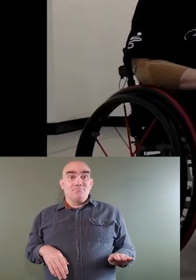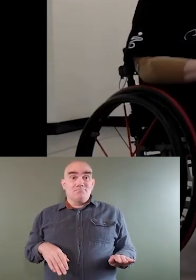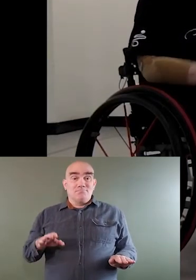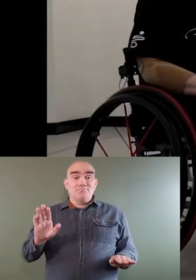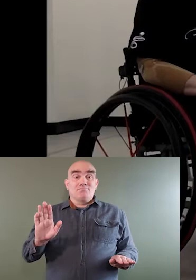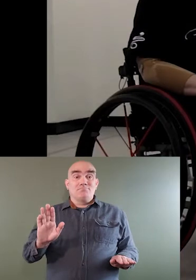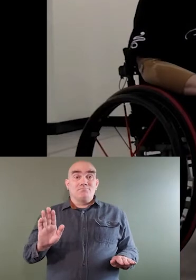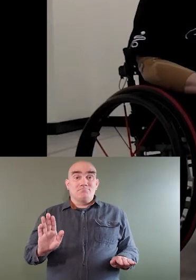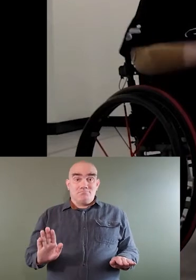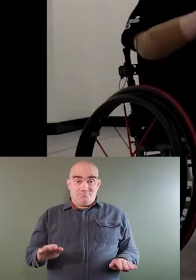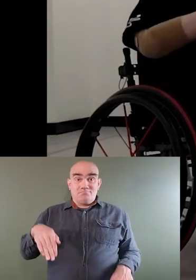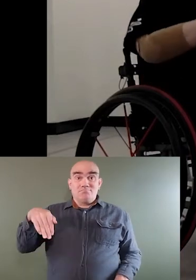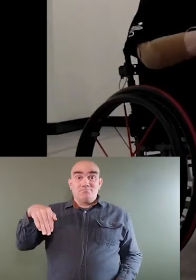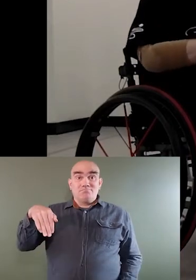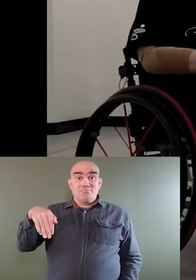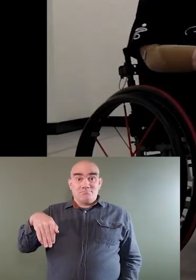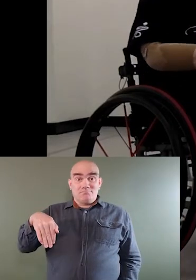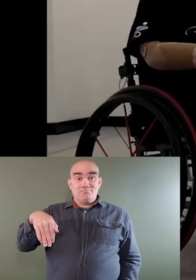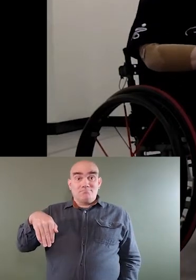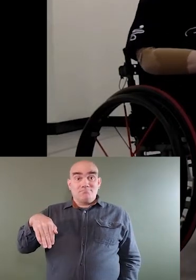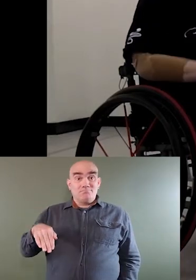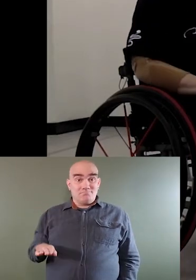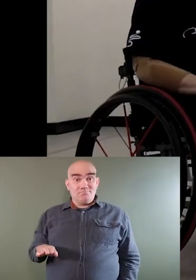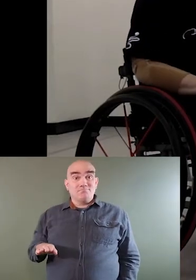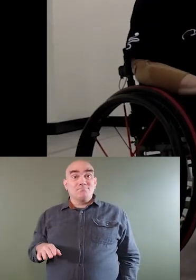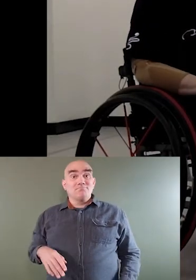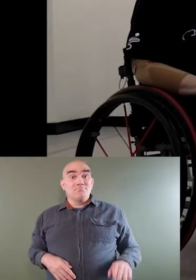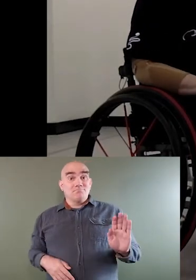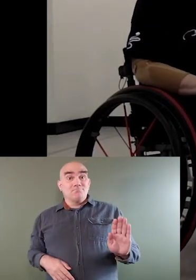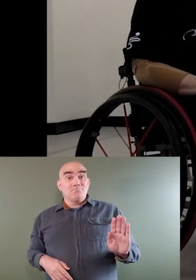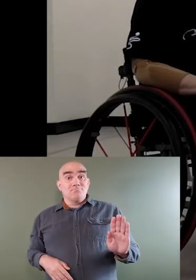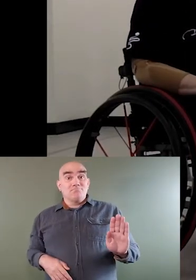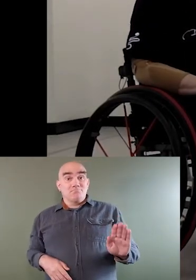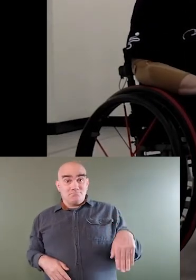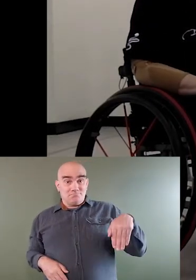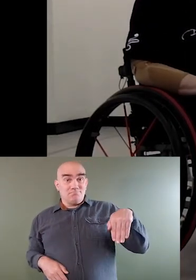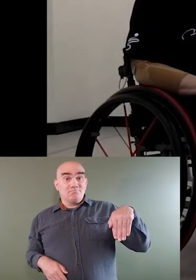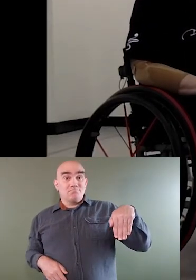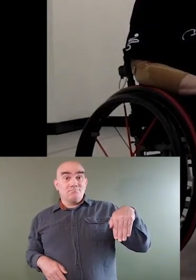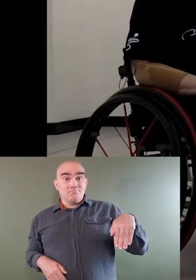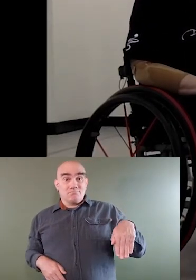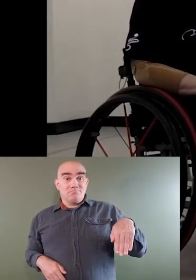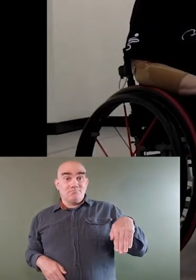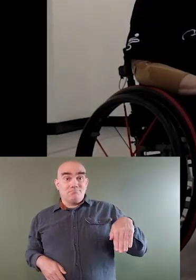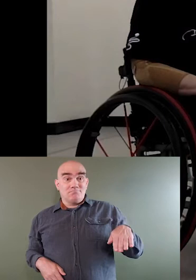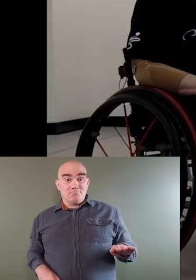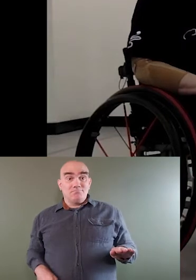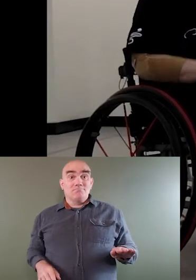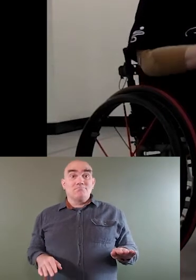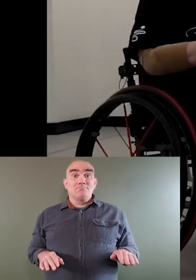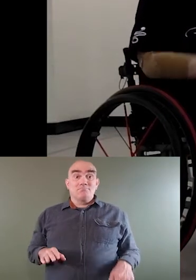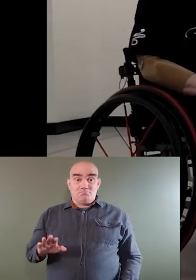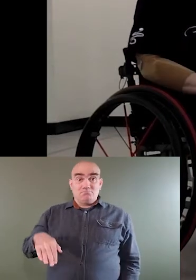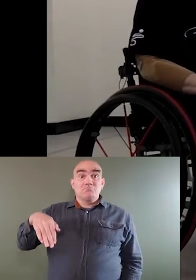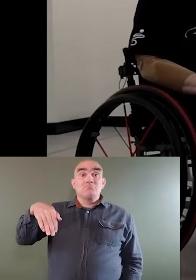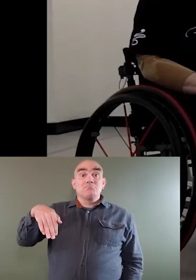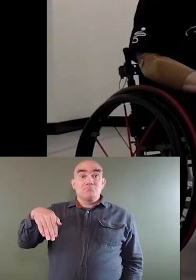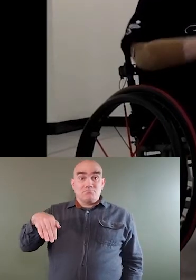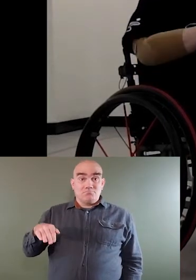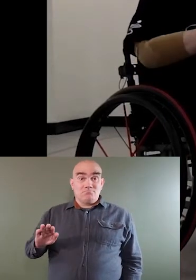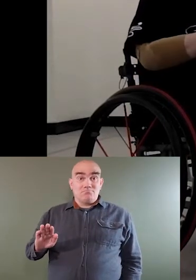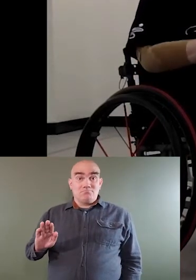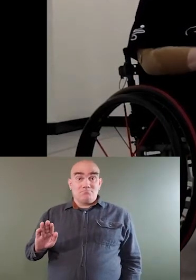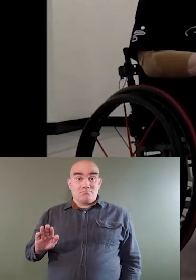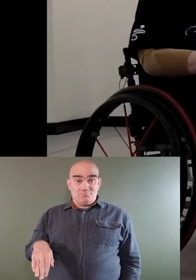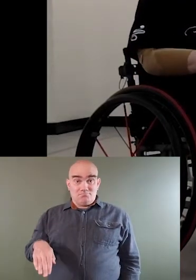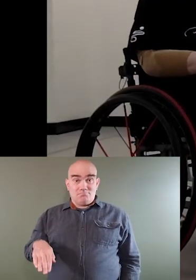Halfway. Dig. Spank. Ball. Heel. Dig. Spank. Ball. Heel. 2 more. Dig.